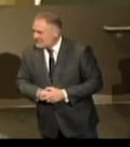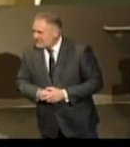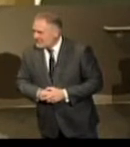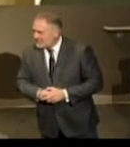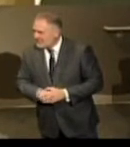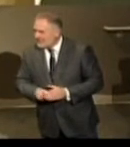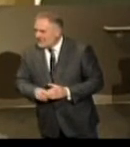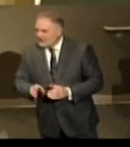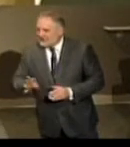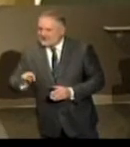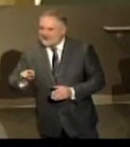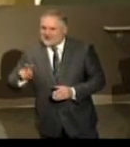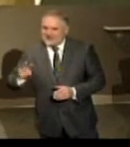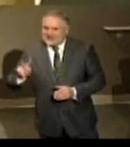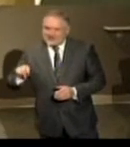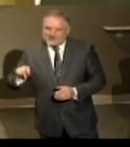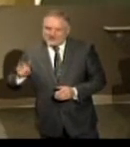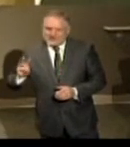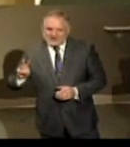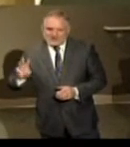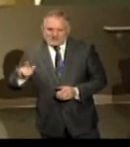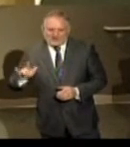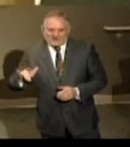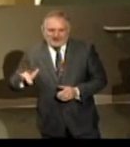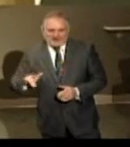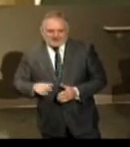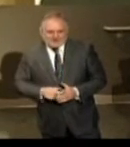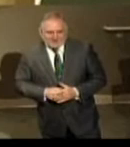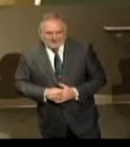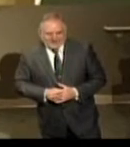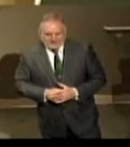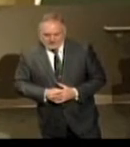Verse 25, please.